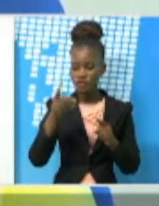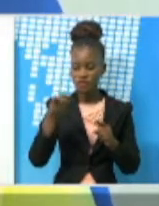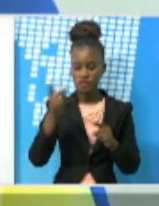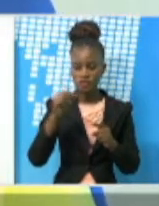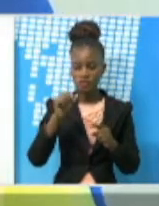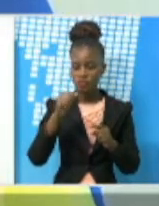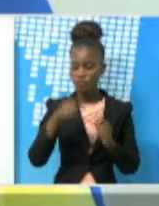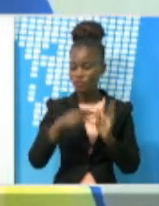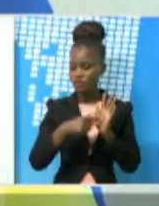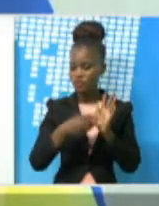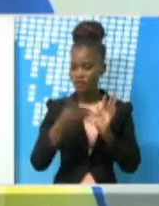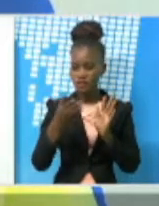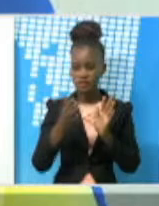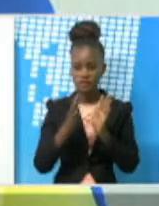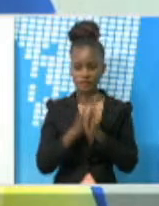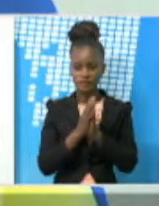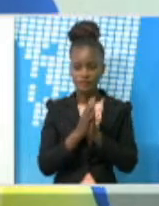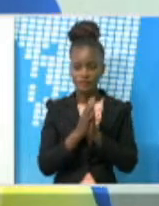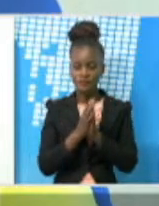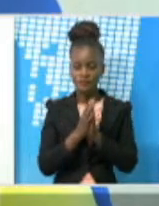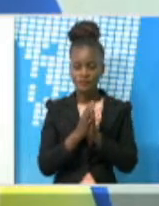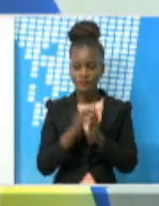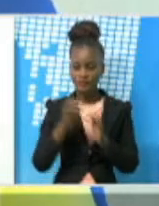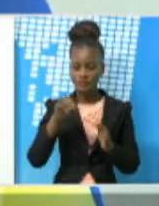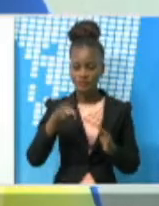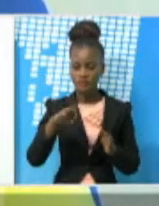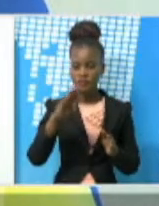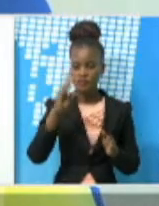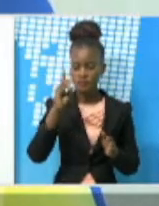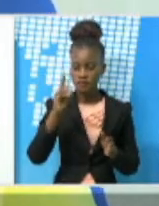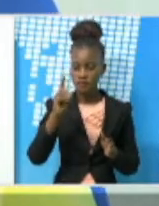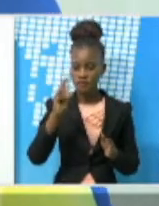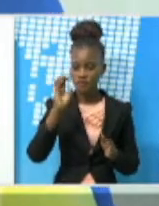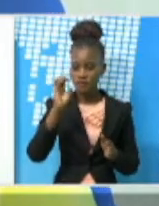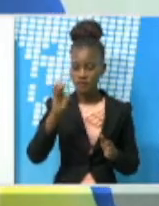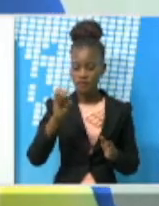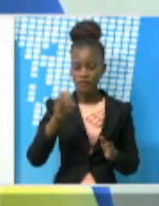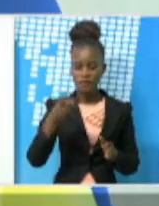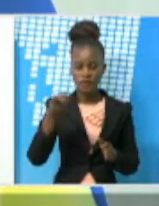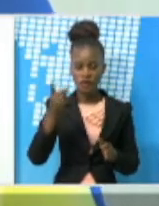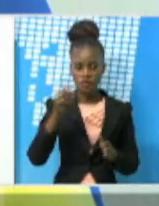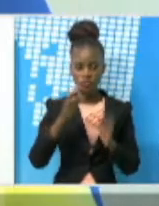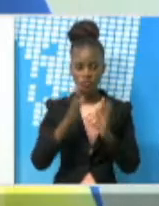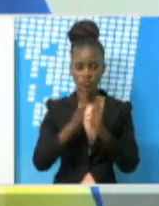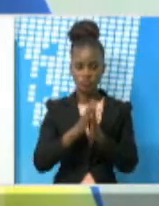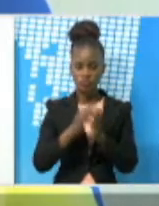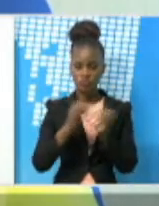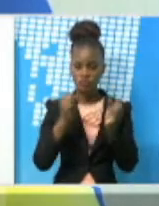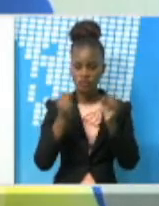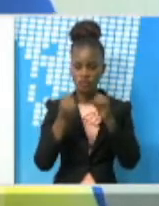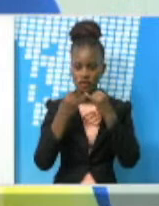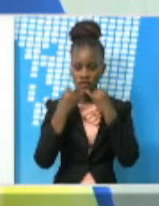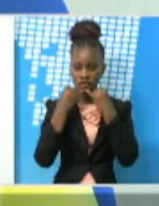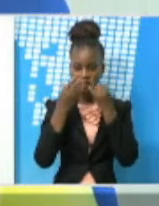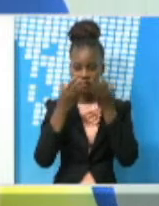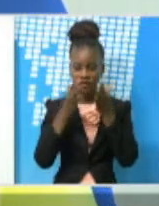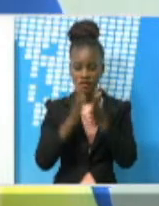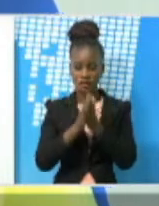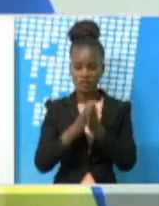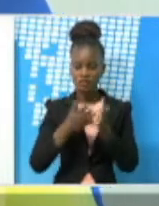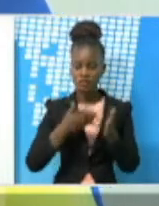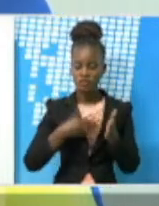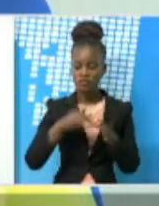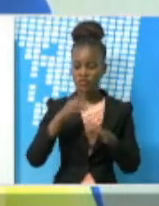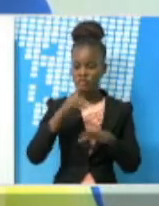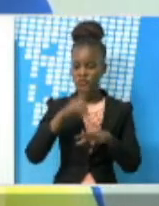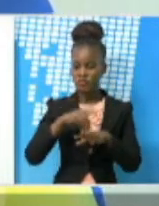and highlighted, UDC is very strategic on economic and industrial transformation. That's all we had for you today on